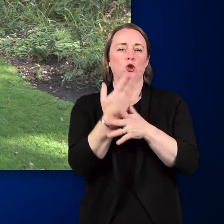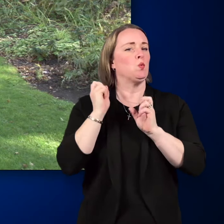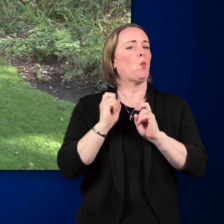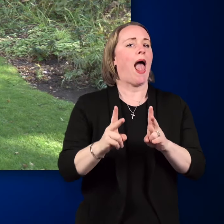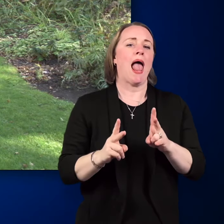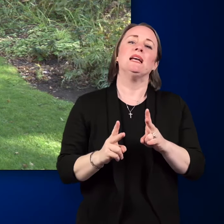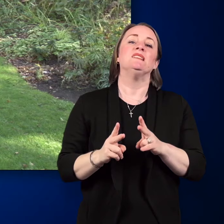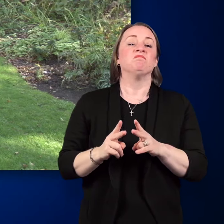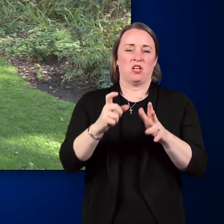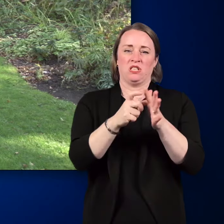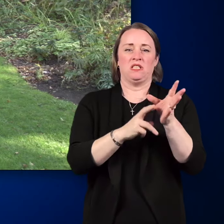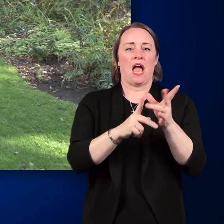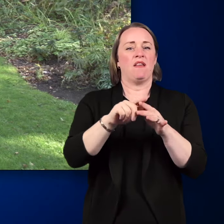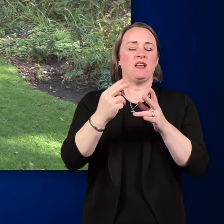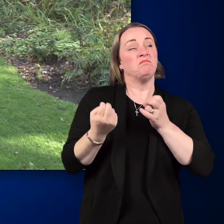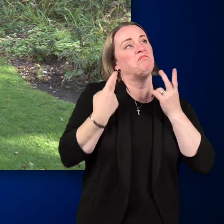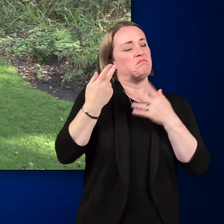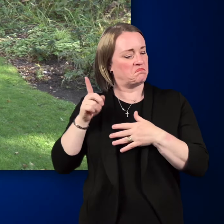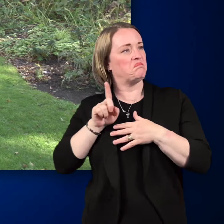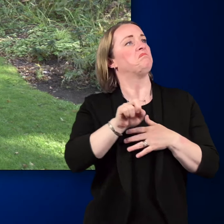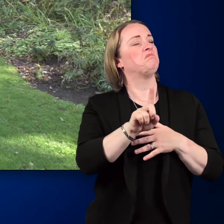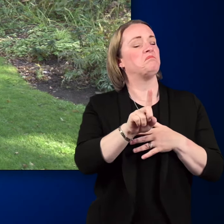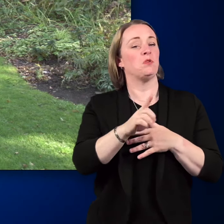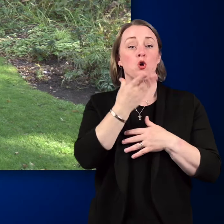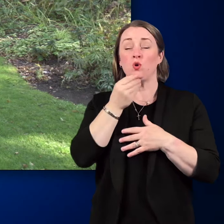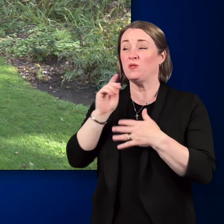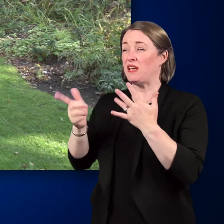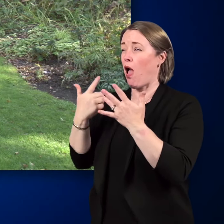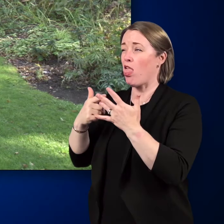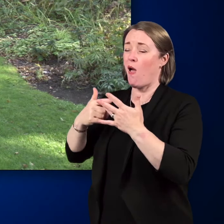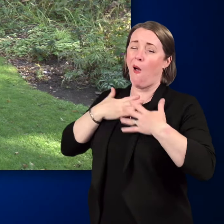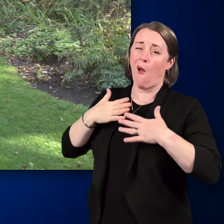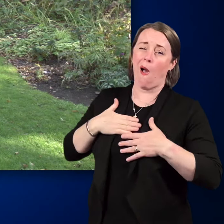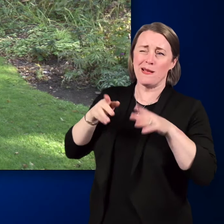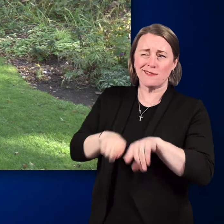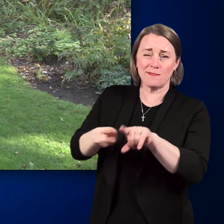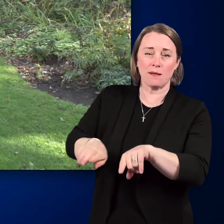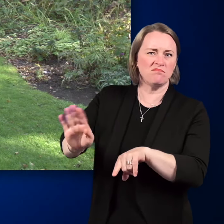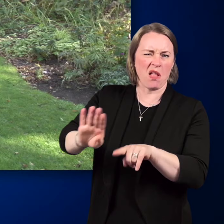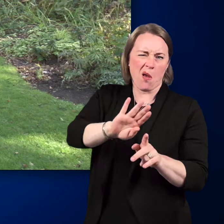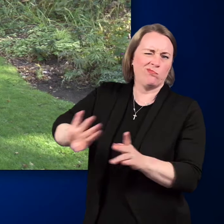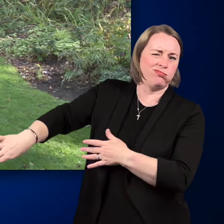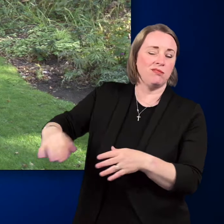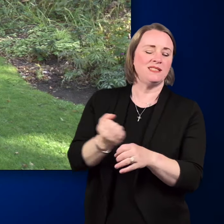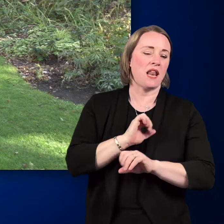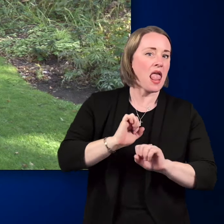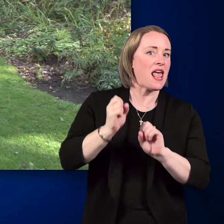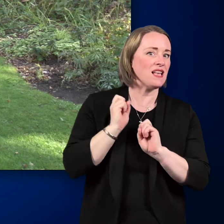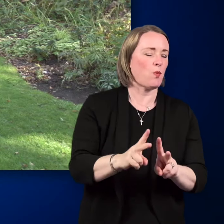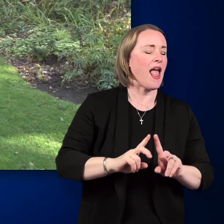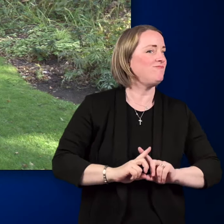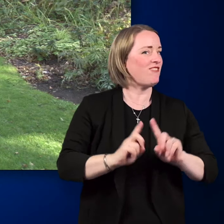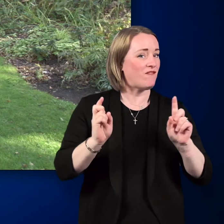own clothes, not try on the armor of previous generations, to do things his way, to come